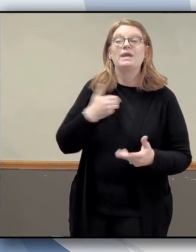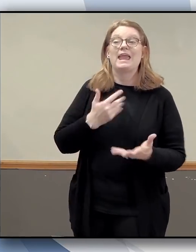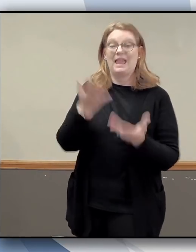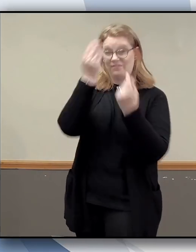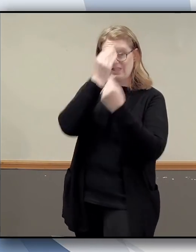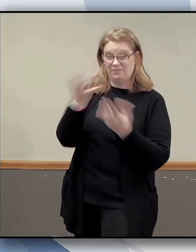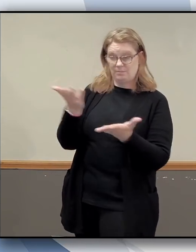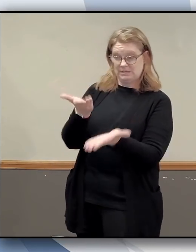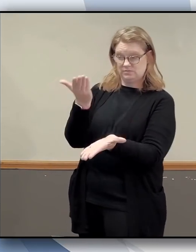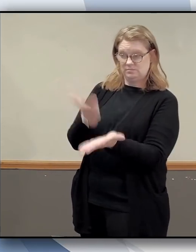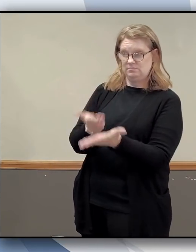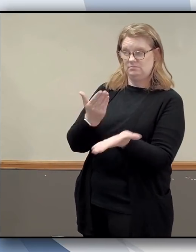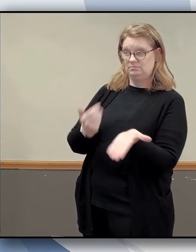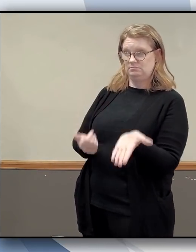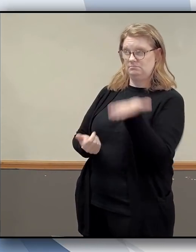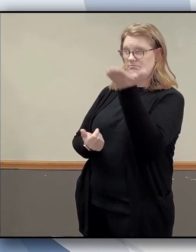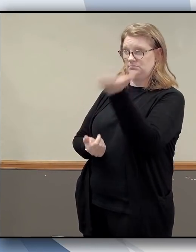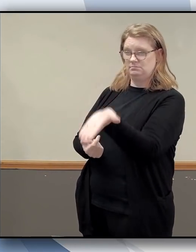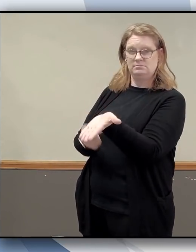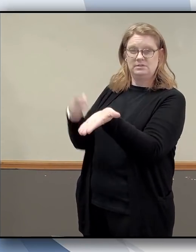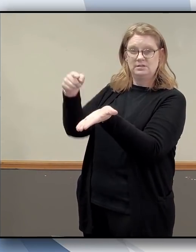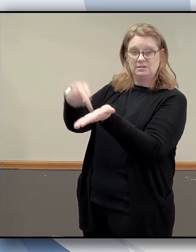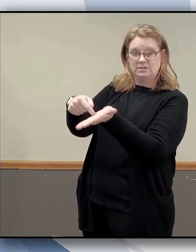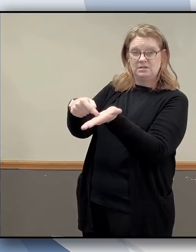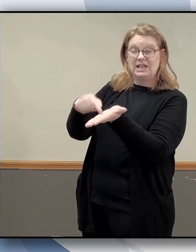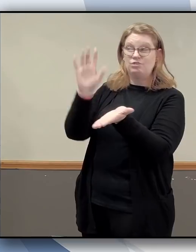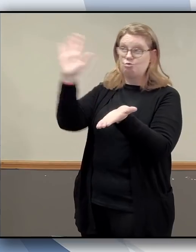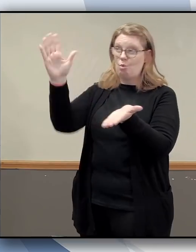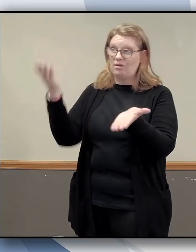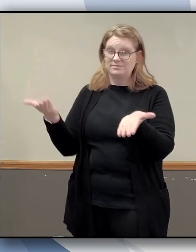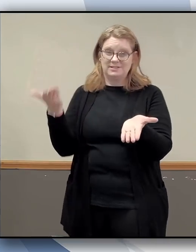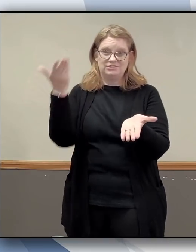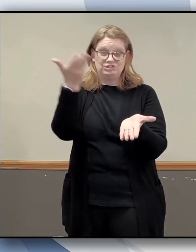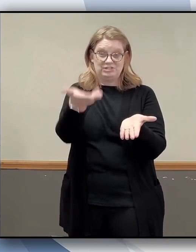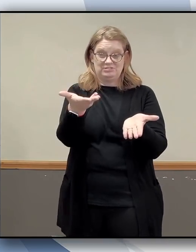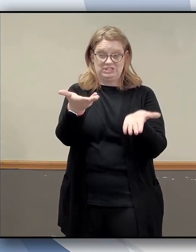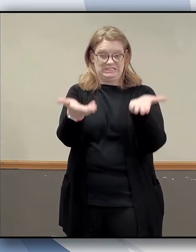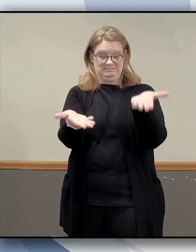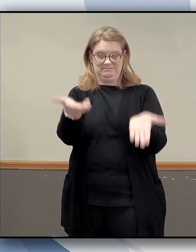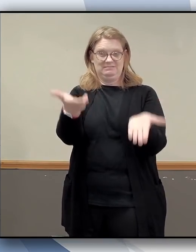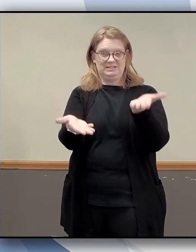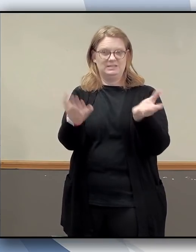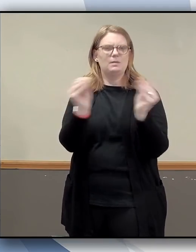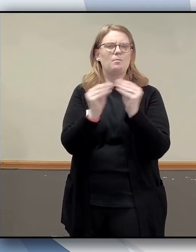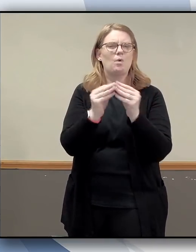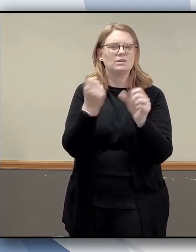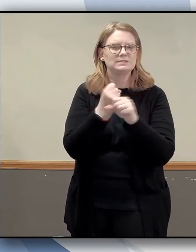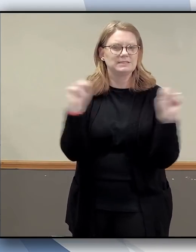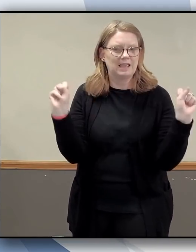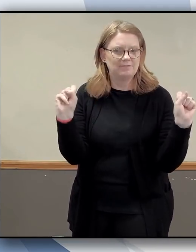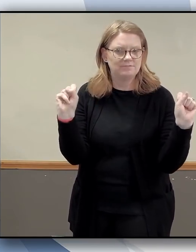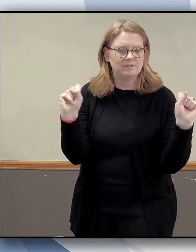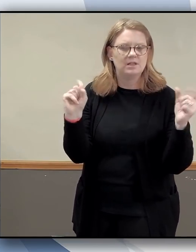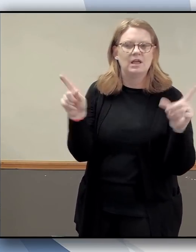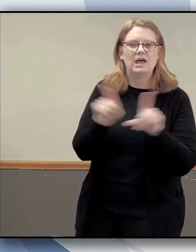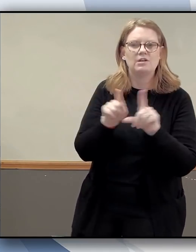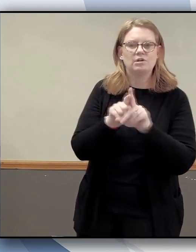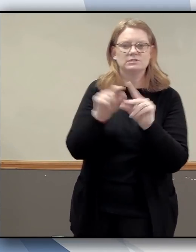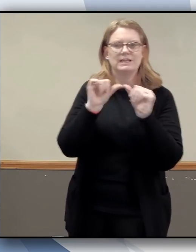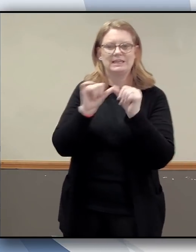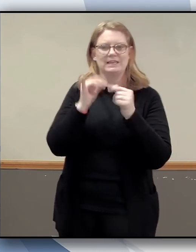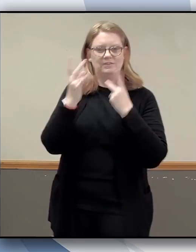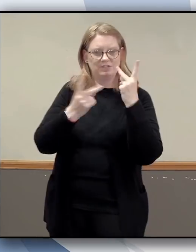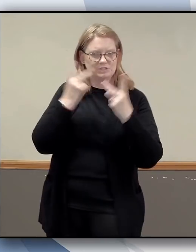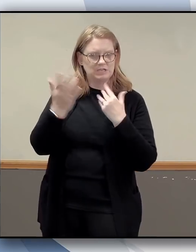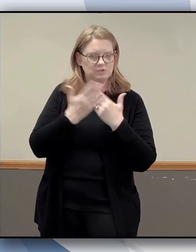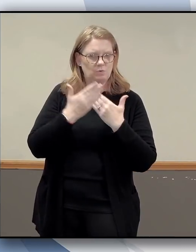suggesting isn't going to be any safer than what we have been doing, and will be able to continue visitation going